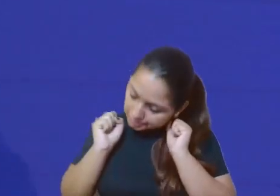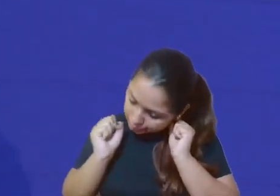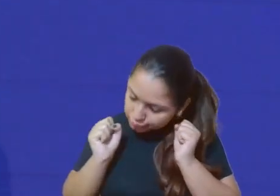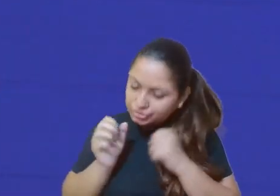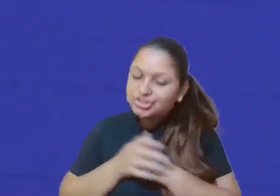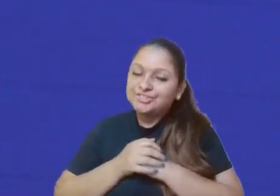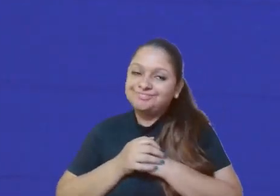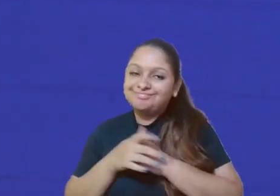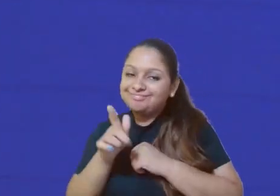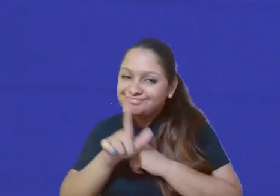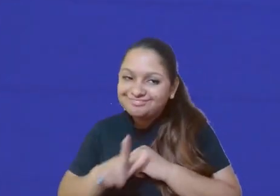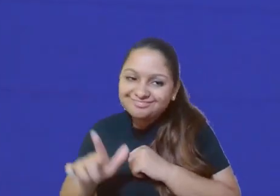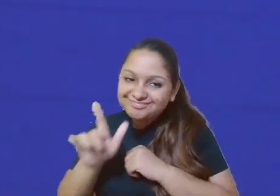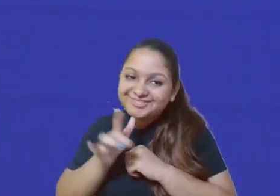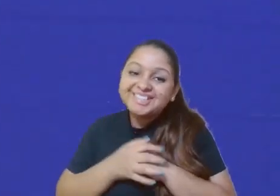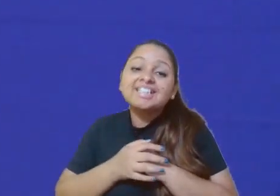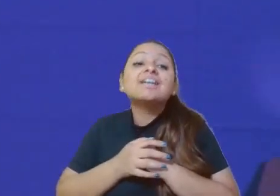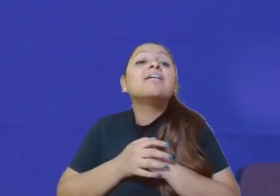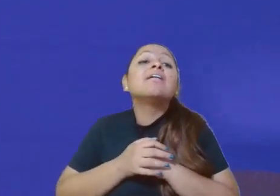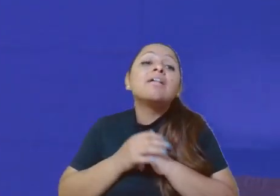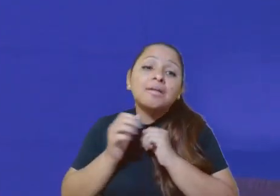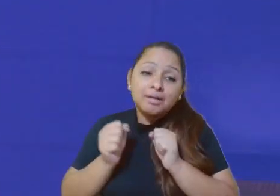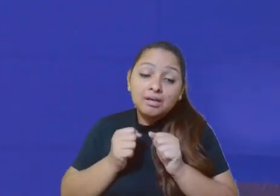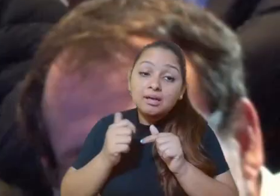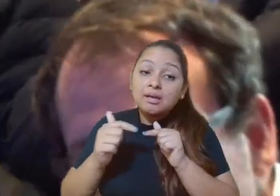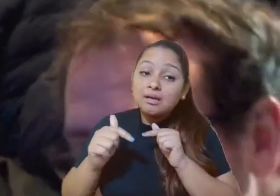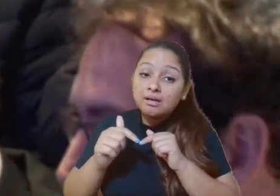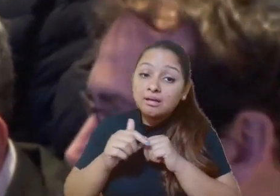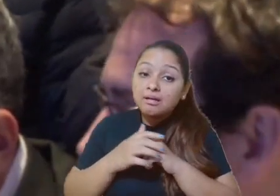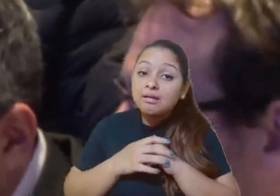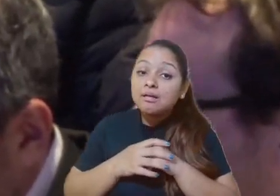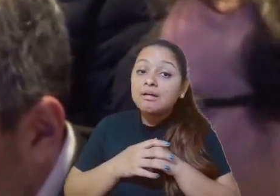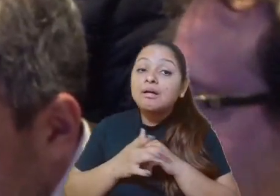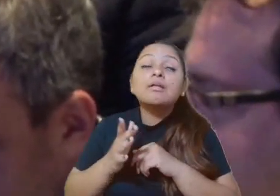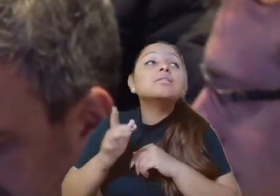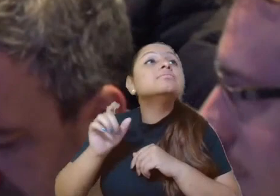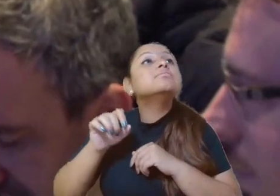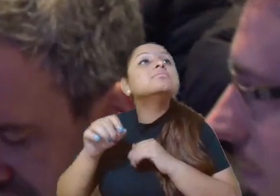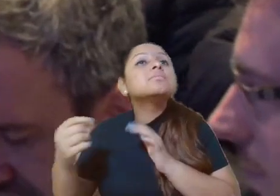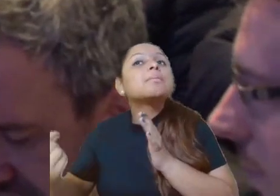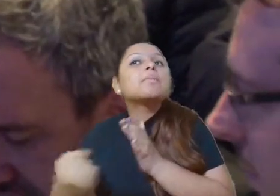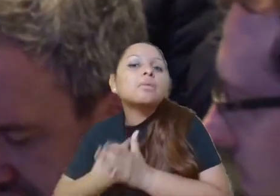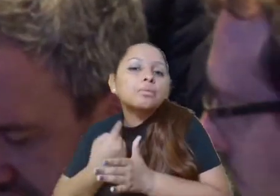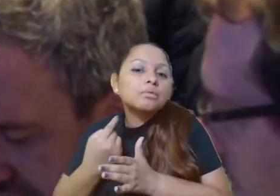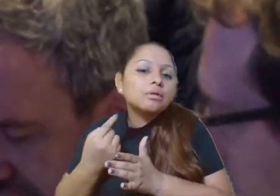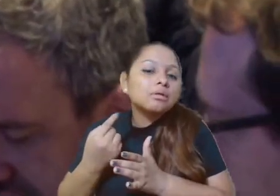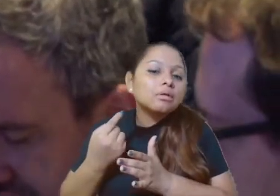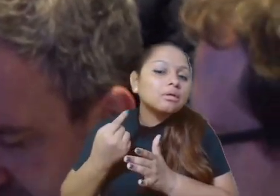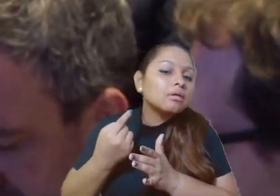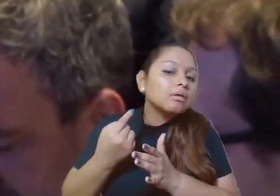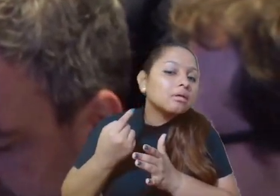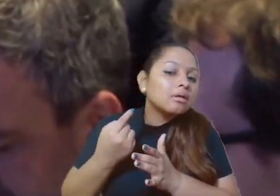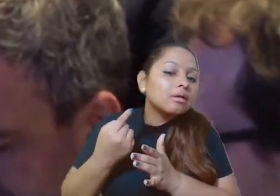course that the company can send the papers. Do you have questions in the audience? Is that true?